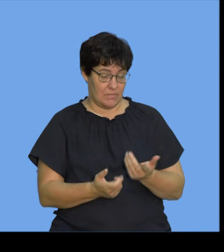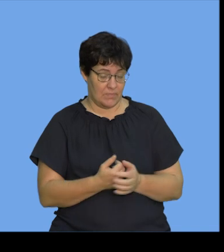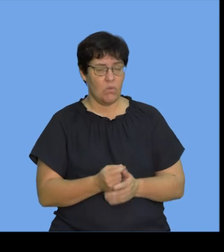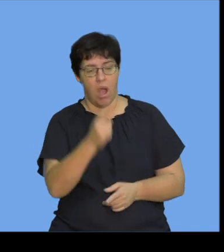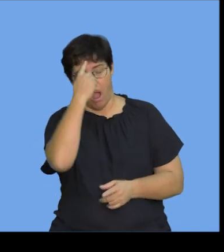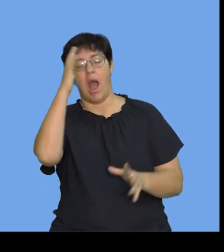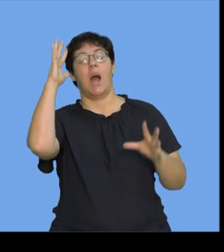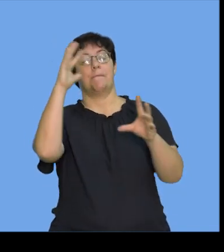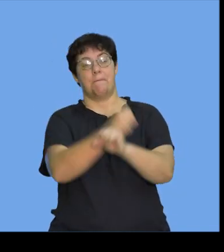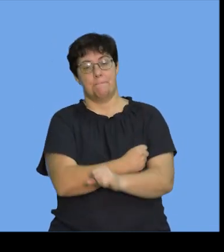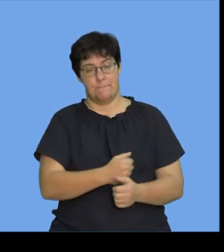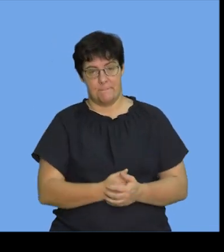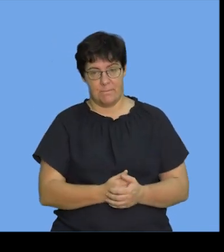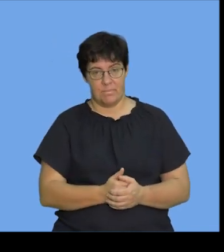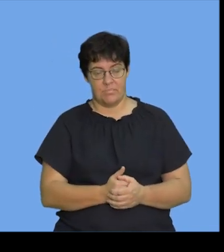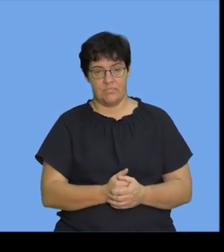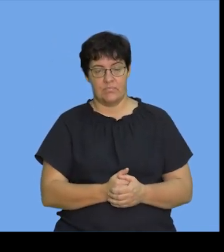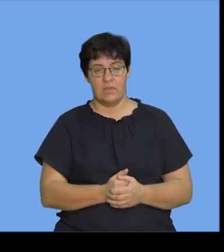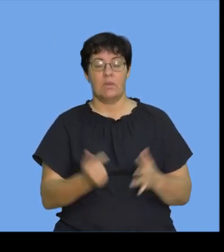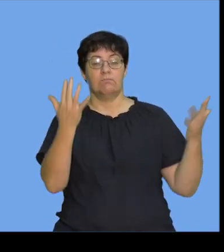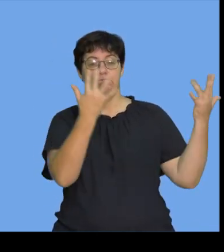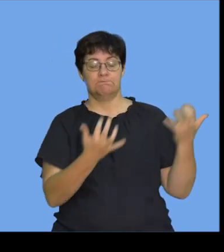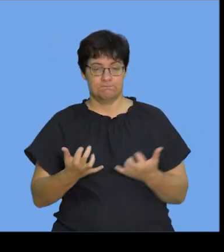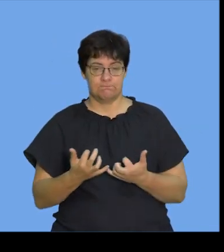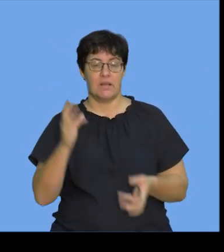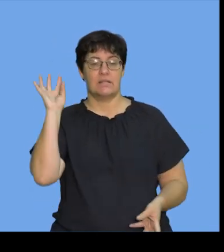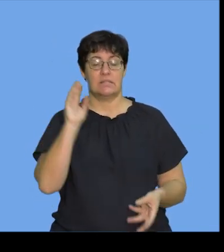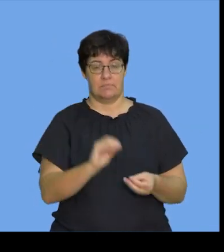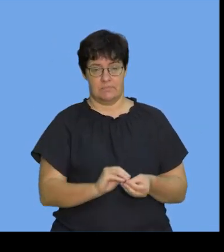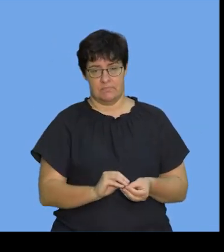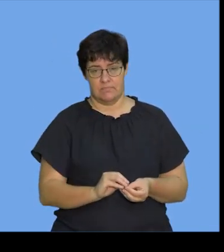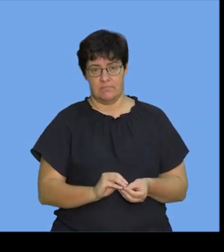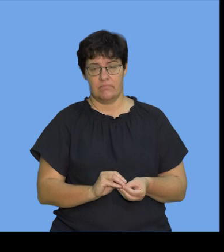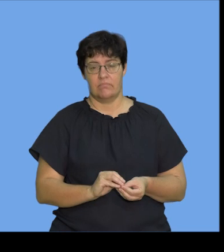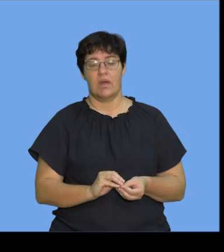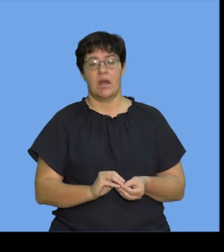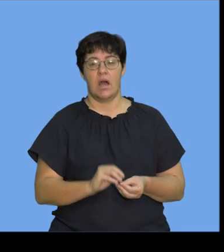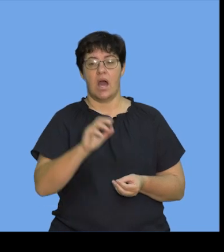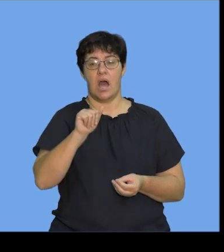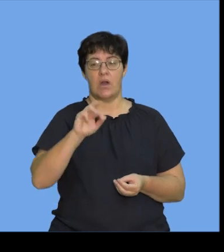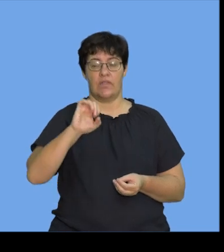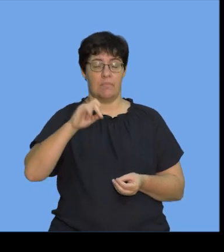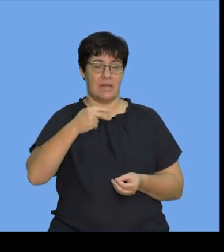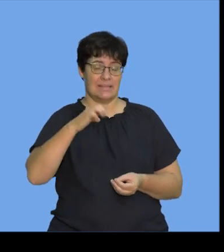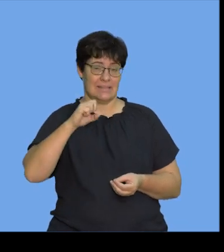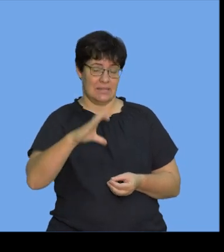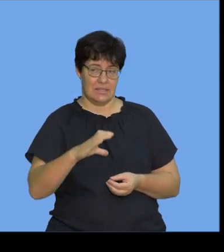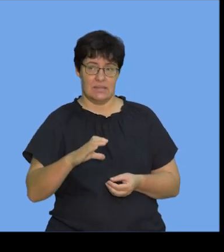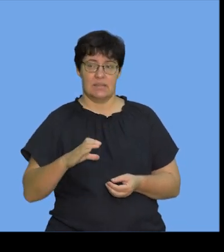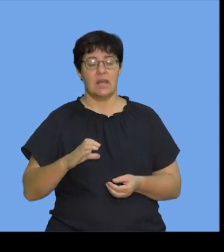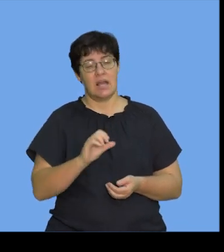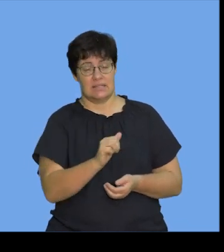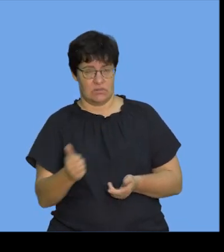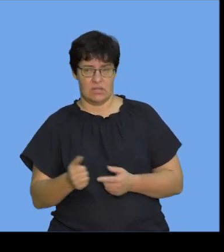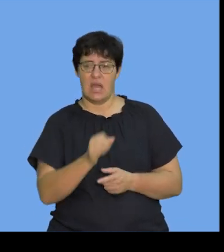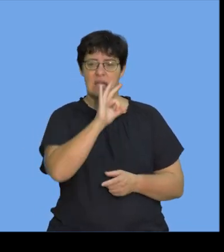mean. Now, let's calculate the sum of the arithmetic series, right? It's 3 plus